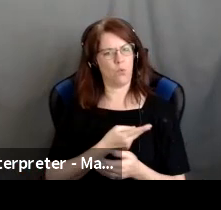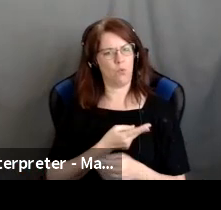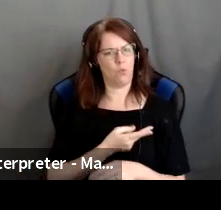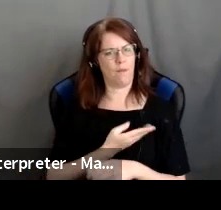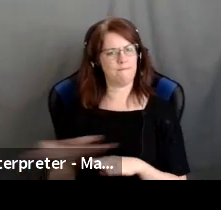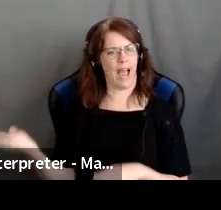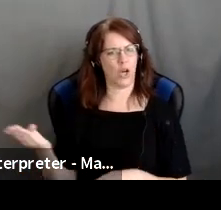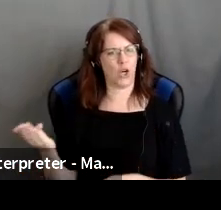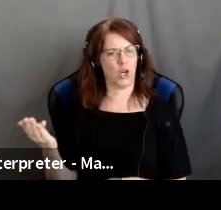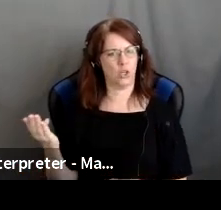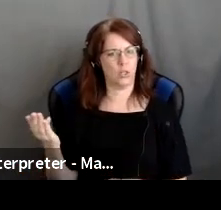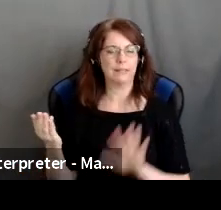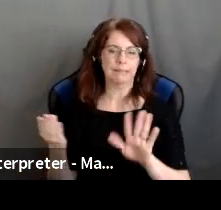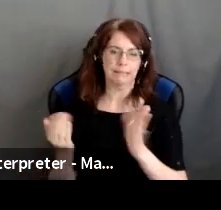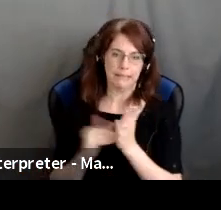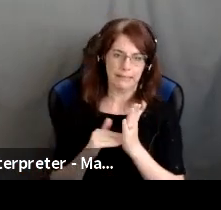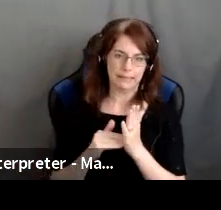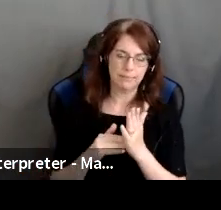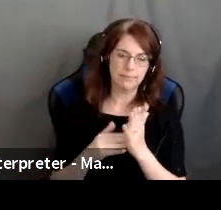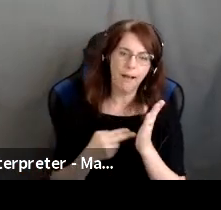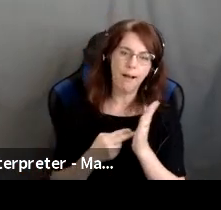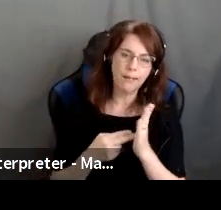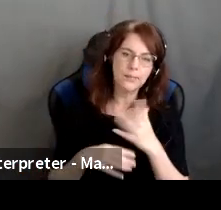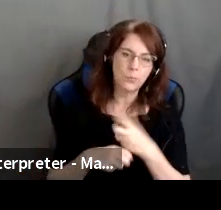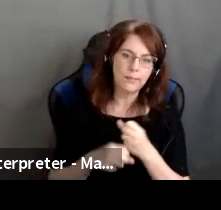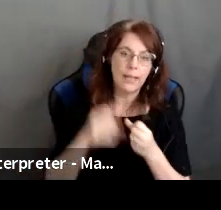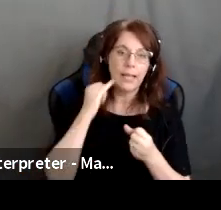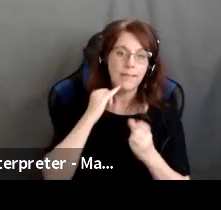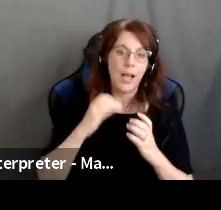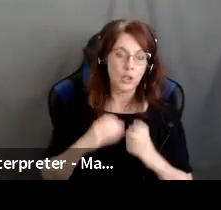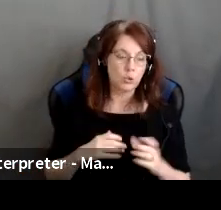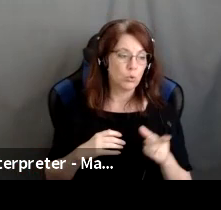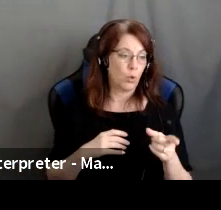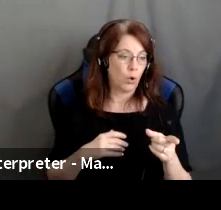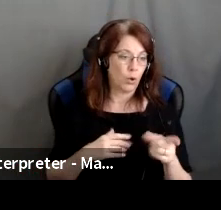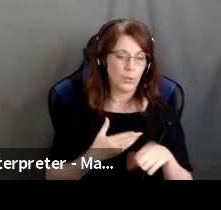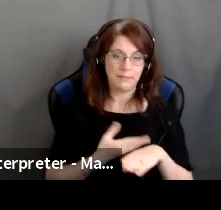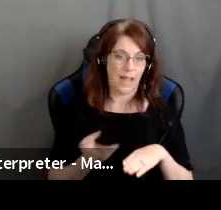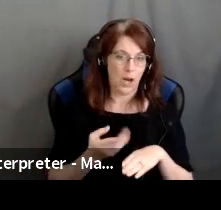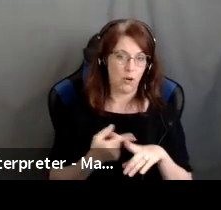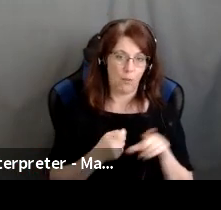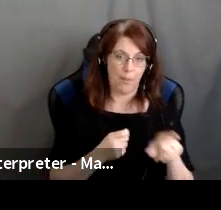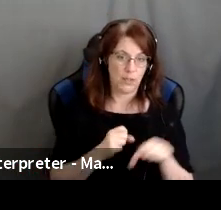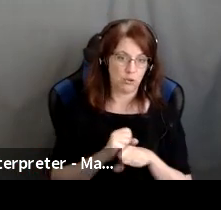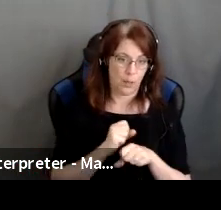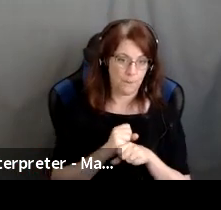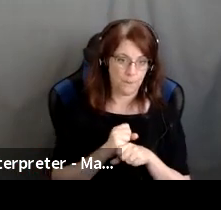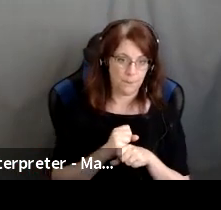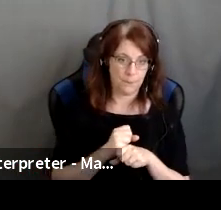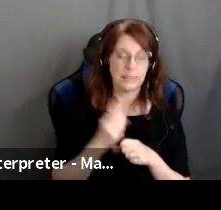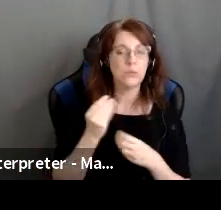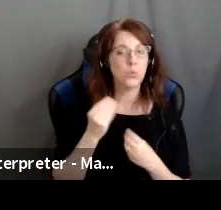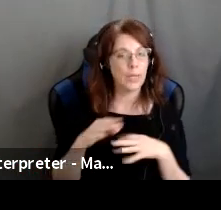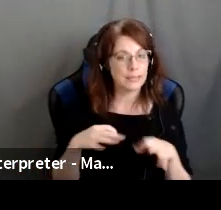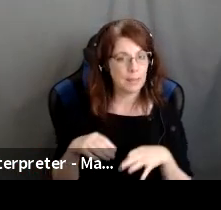Again, we want to be brief and honest. If our consumers did let go from a job for whatever reason, you want to tell them to be brief